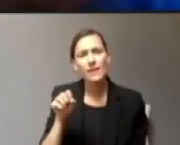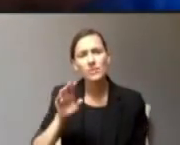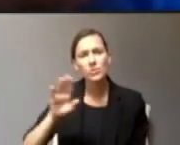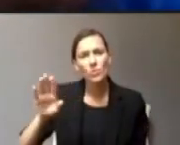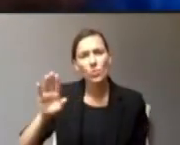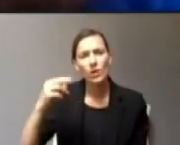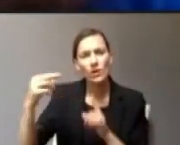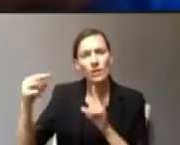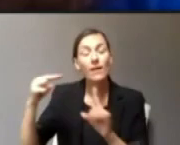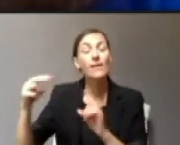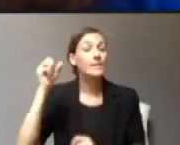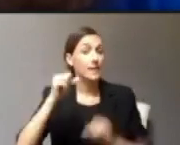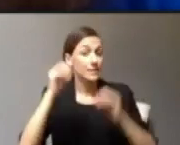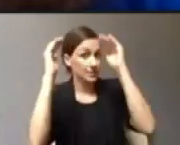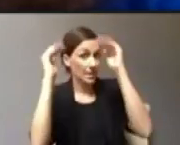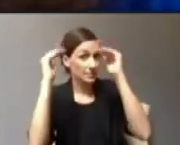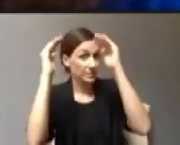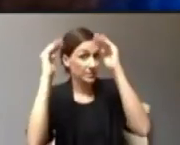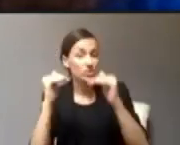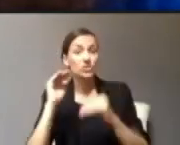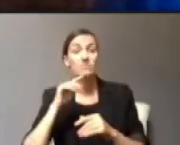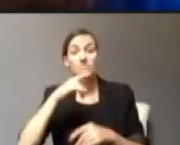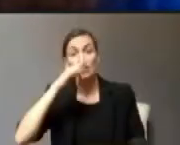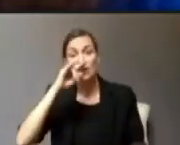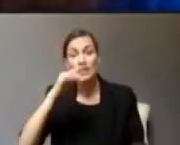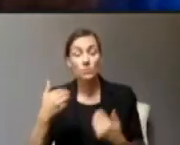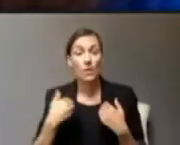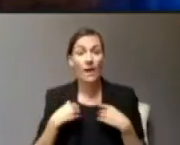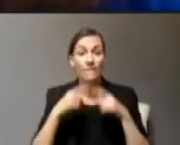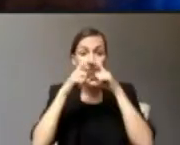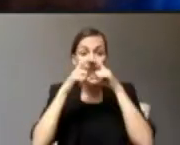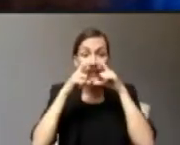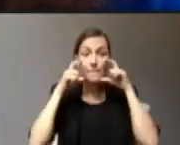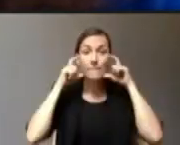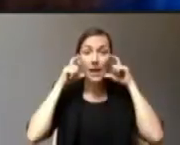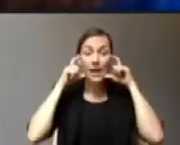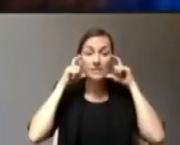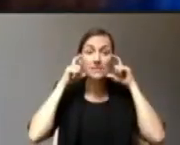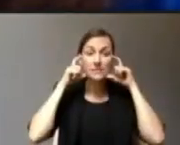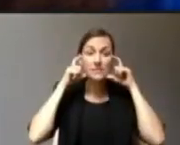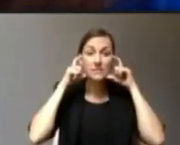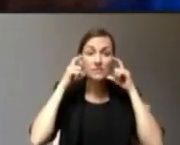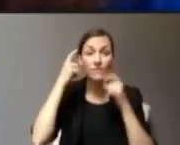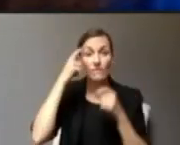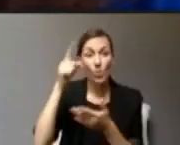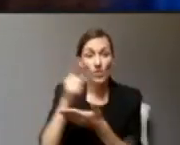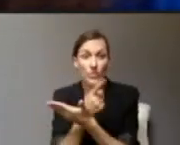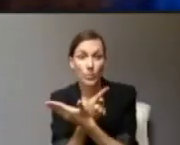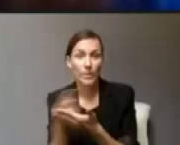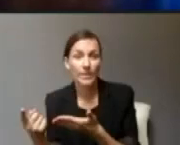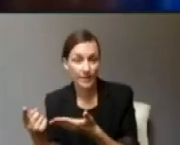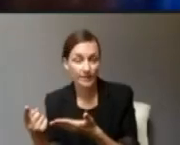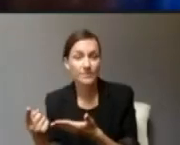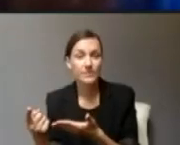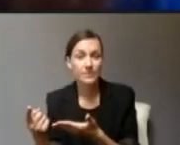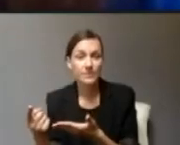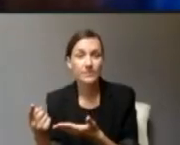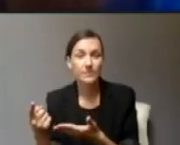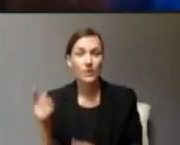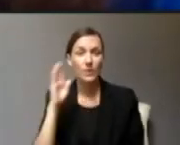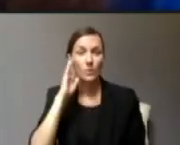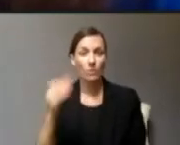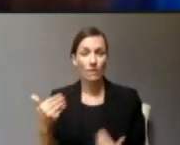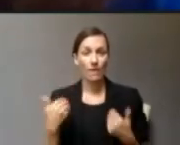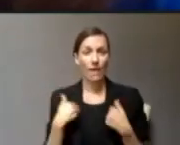the expectation is that our kids will have masks, a supply of masks for the week, and there will be